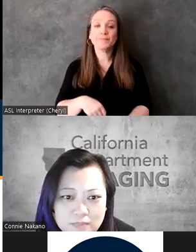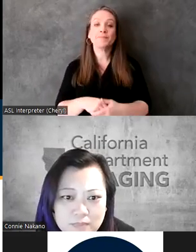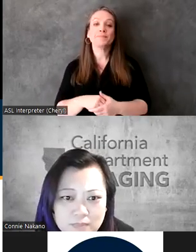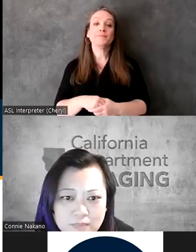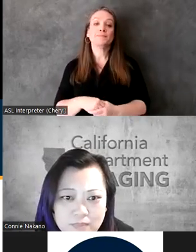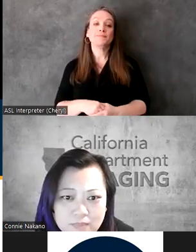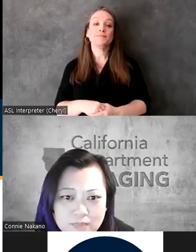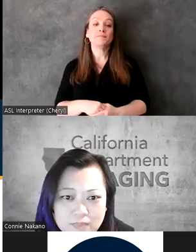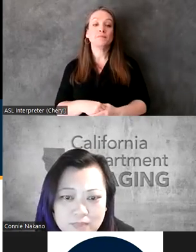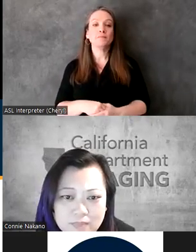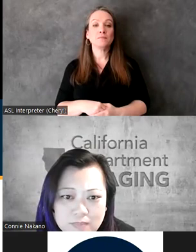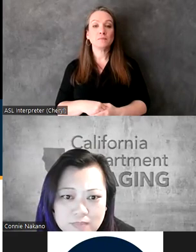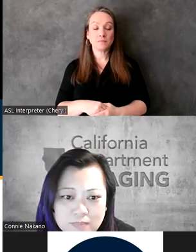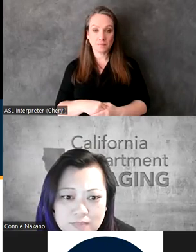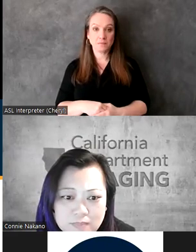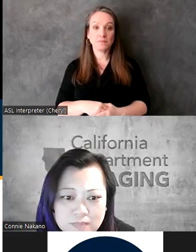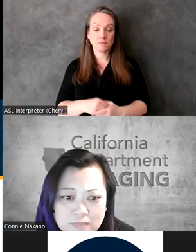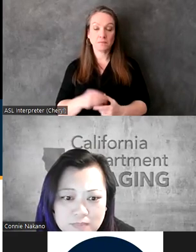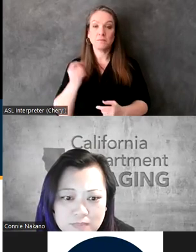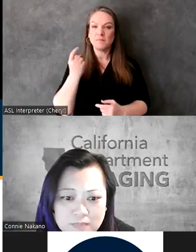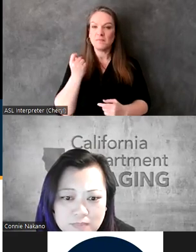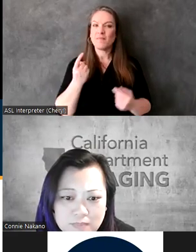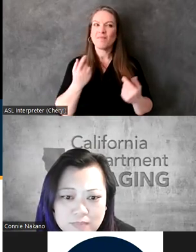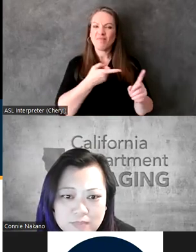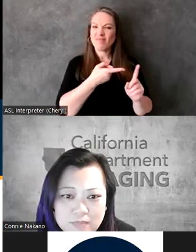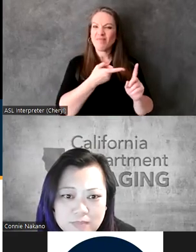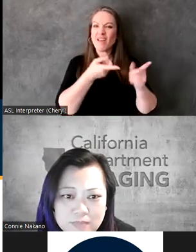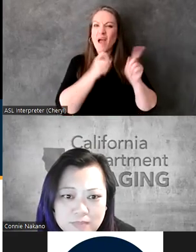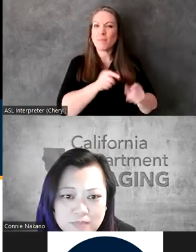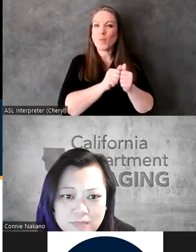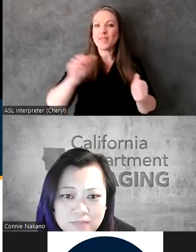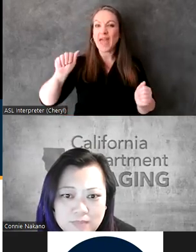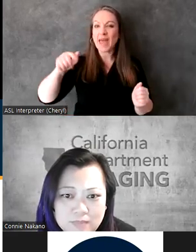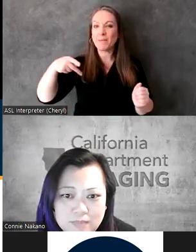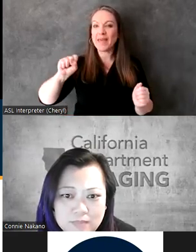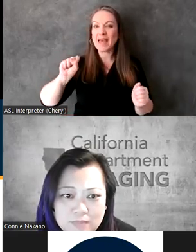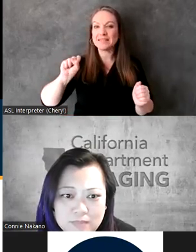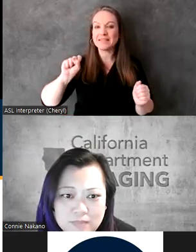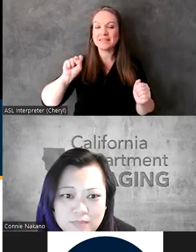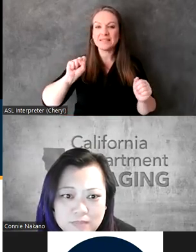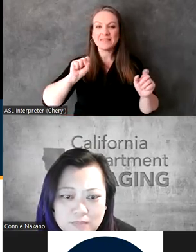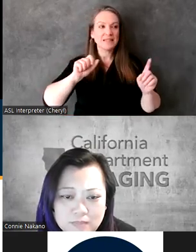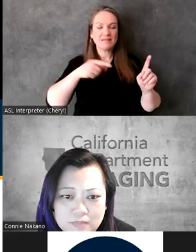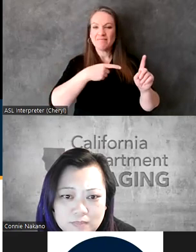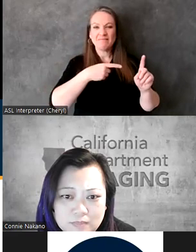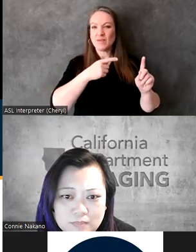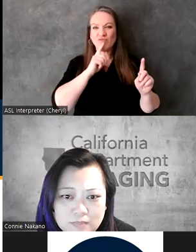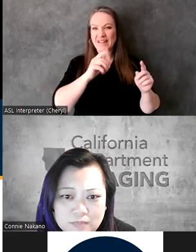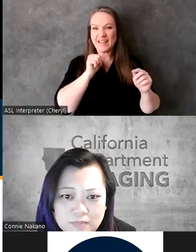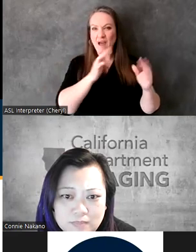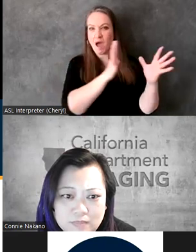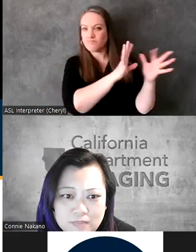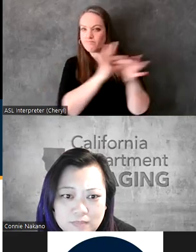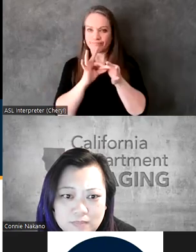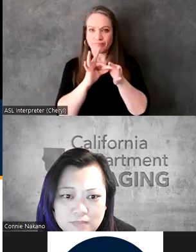with APS and hoping that there'll be a collaborative piece coming out of the MPA to ensure the safety of some